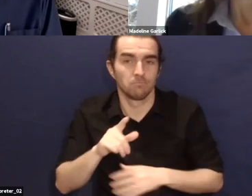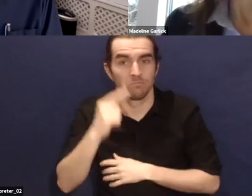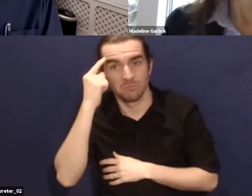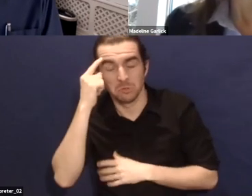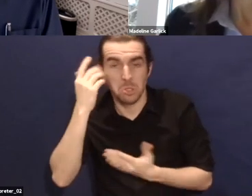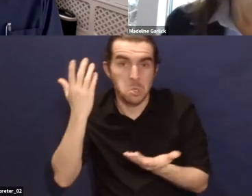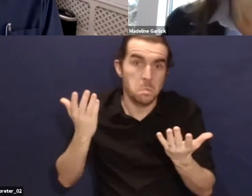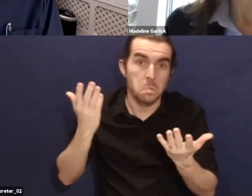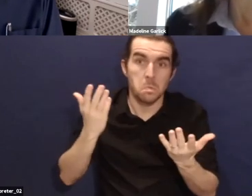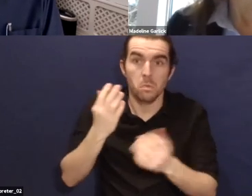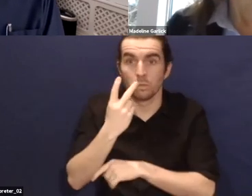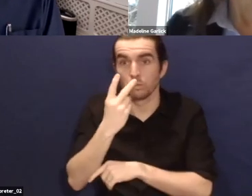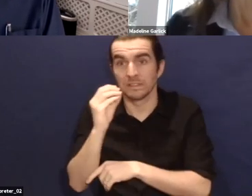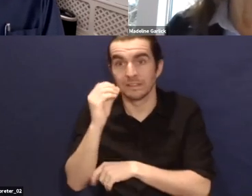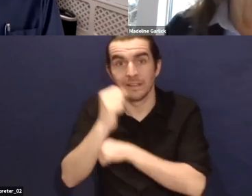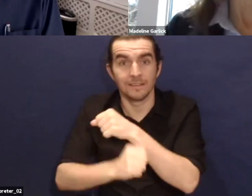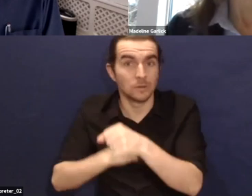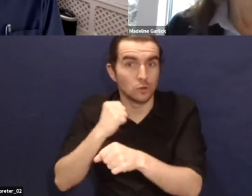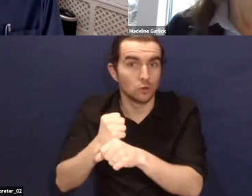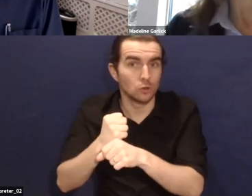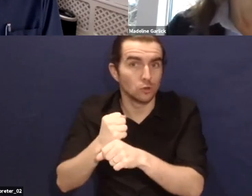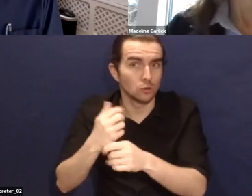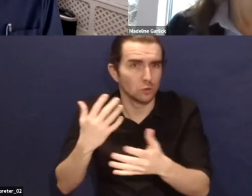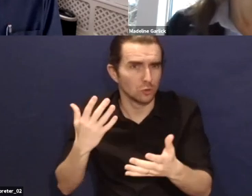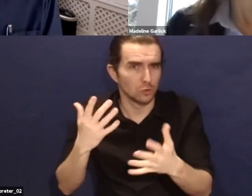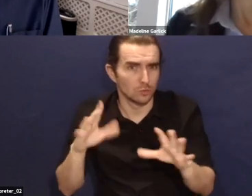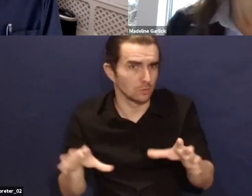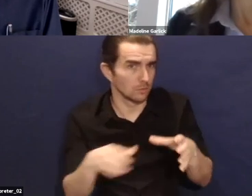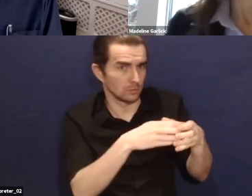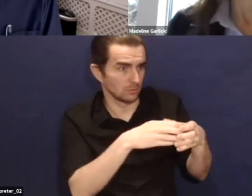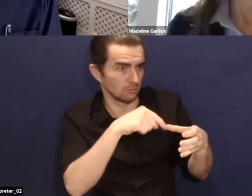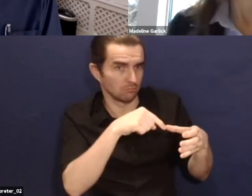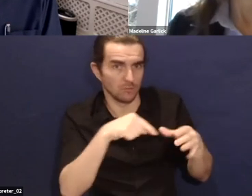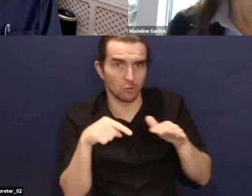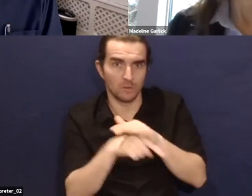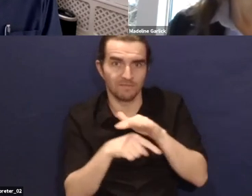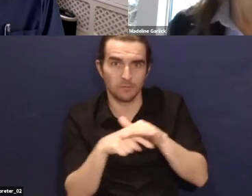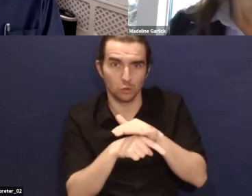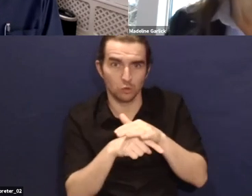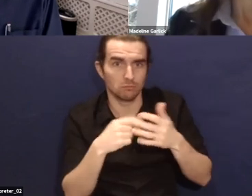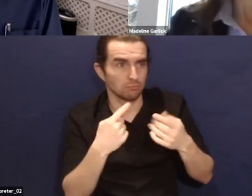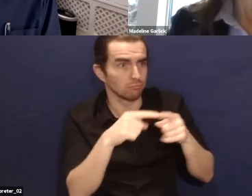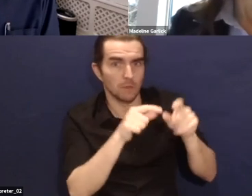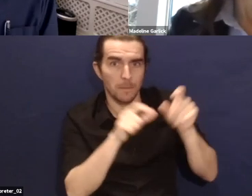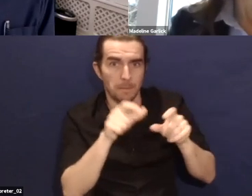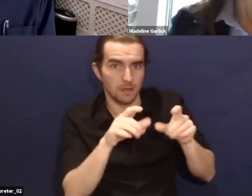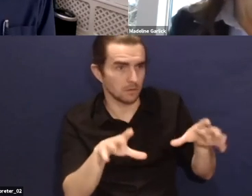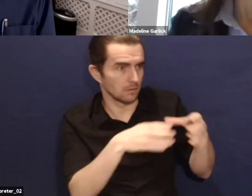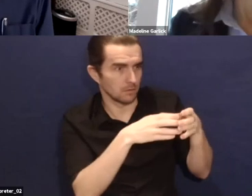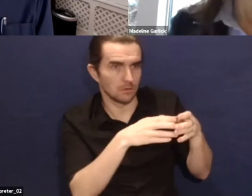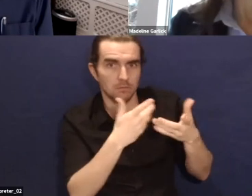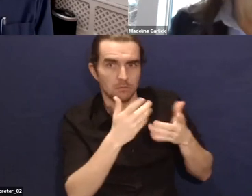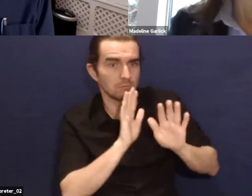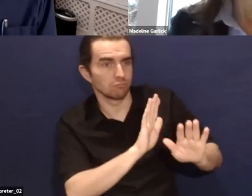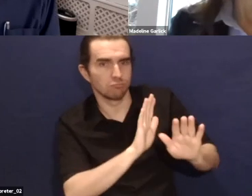concern is so wrong. It's just a waste of everybody's talent and